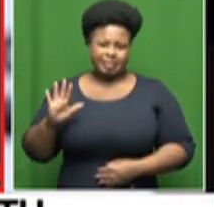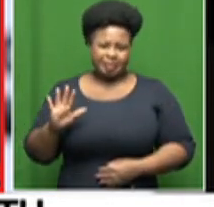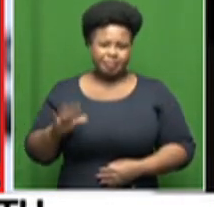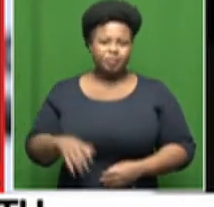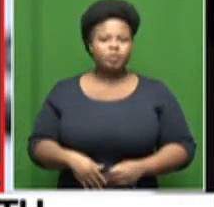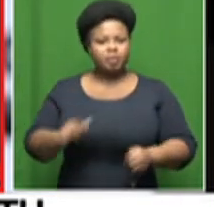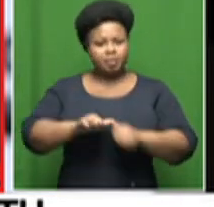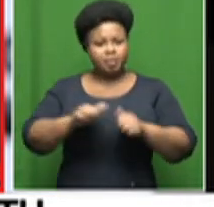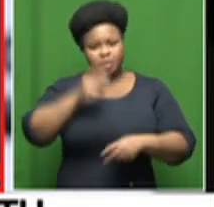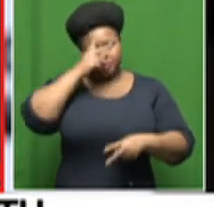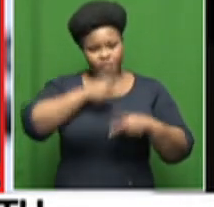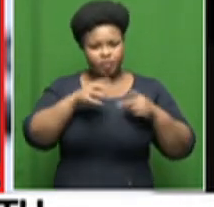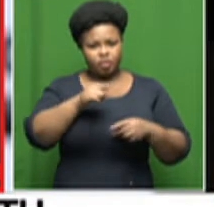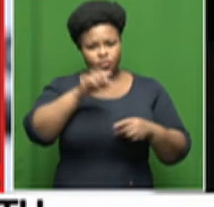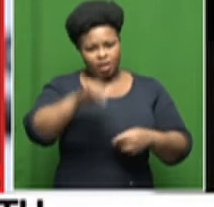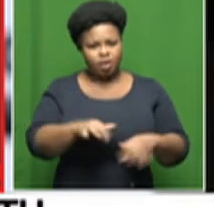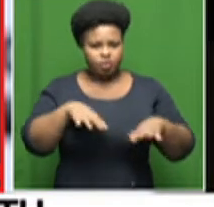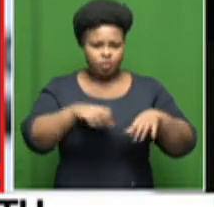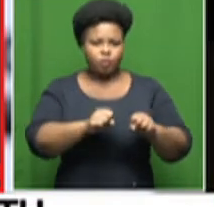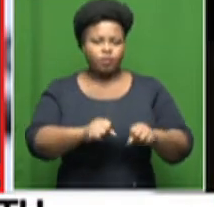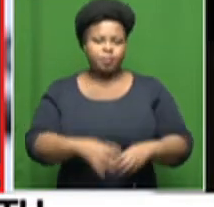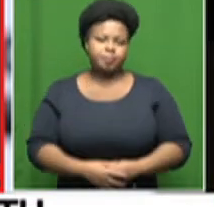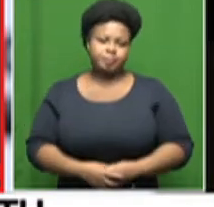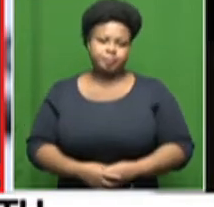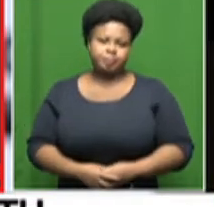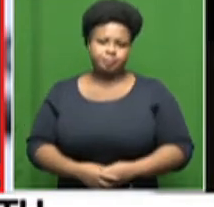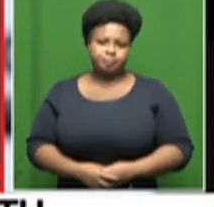let's ask Professor Gray to take over.